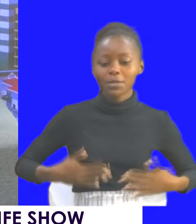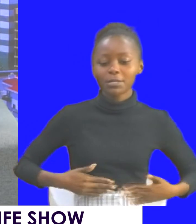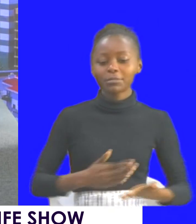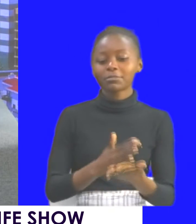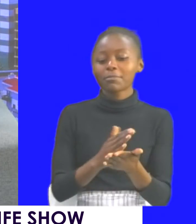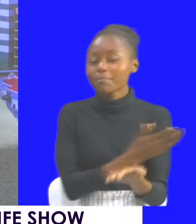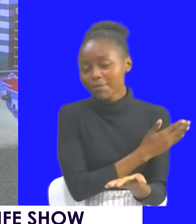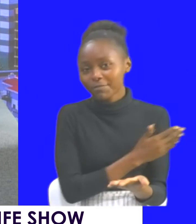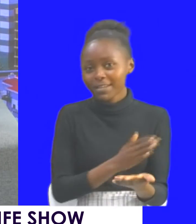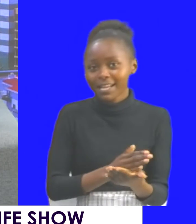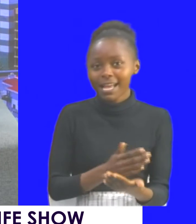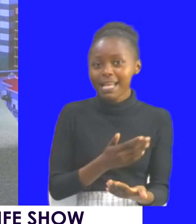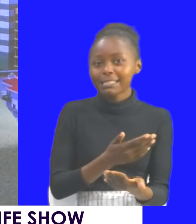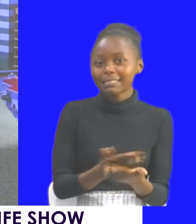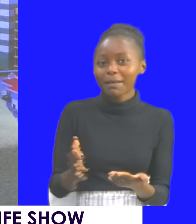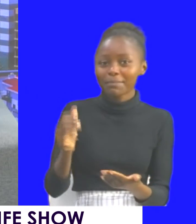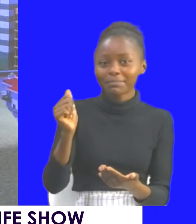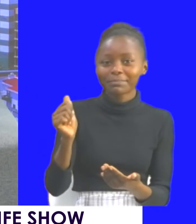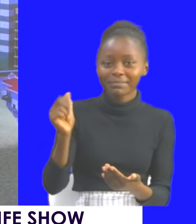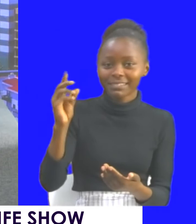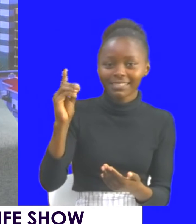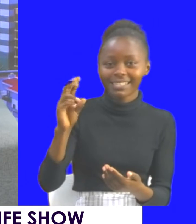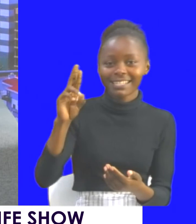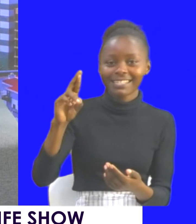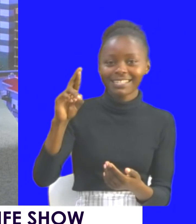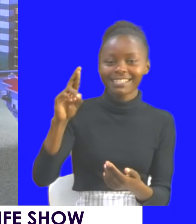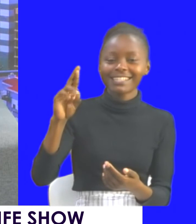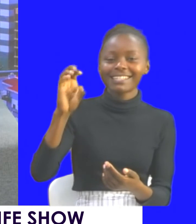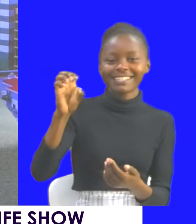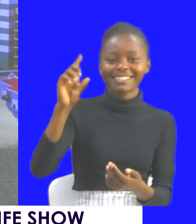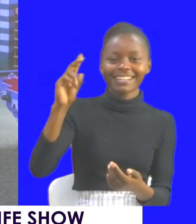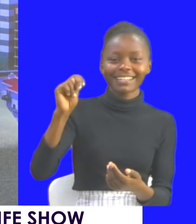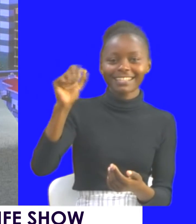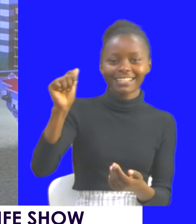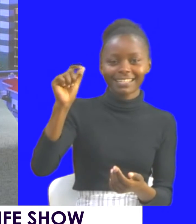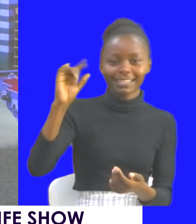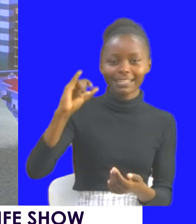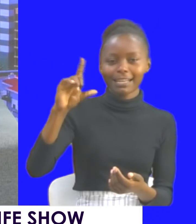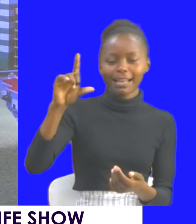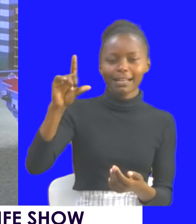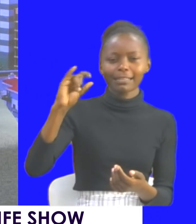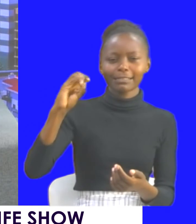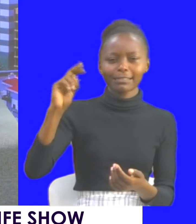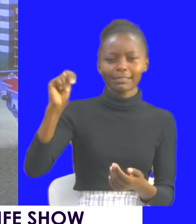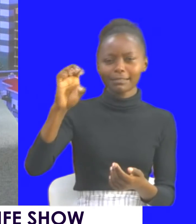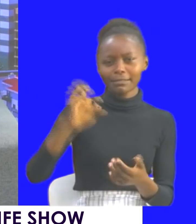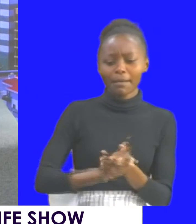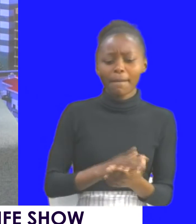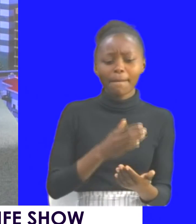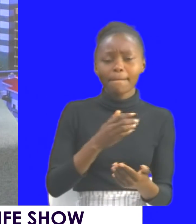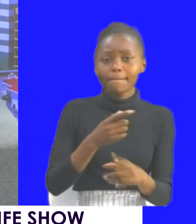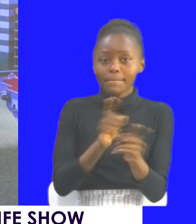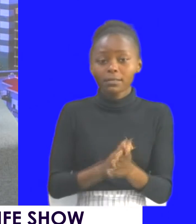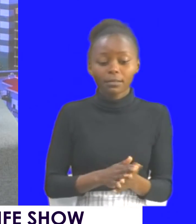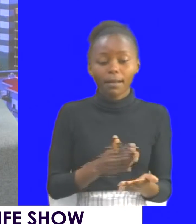adrenaline or something like that to just react. But the part of you that will feel bad is